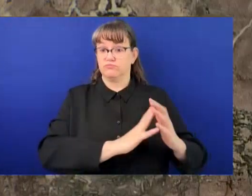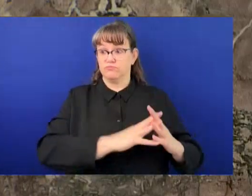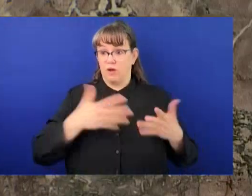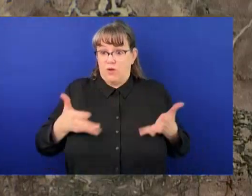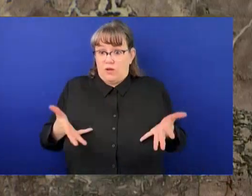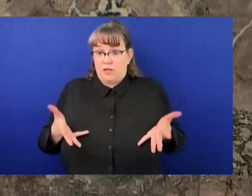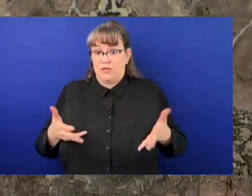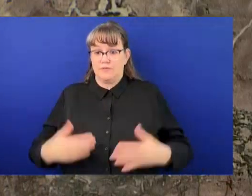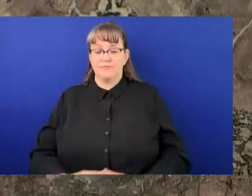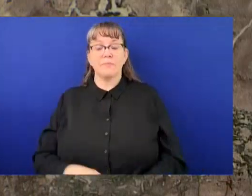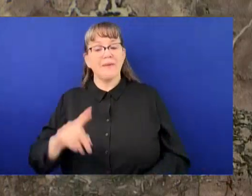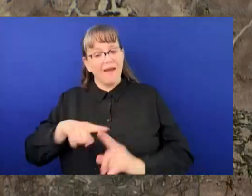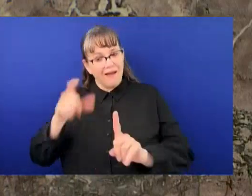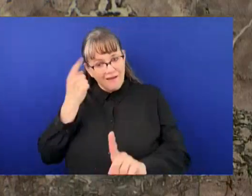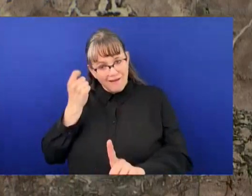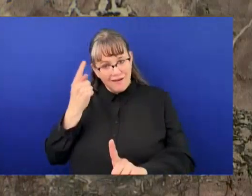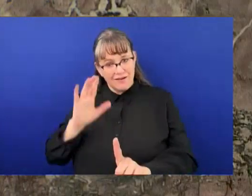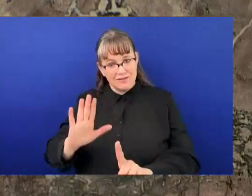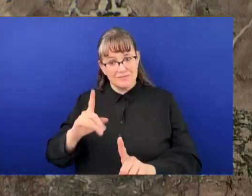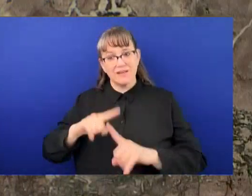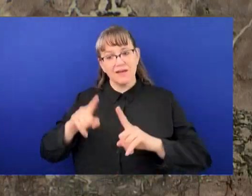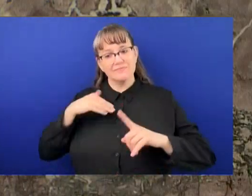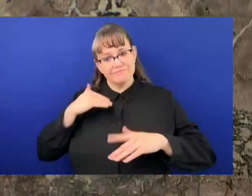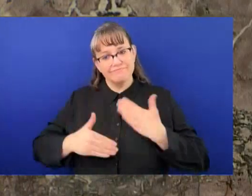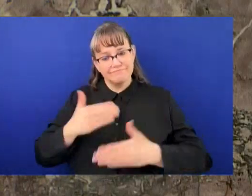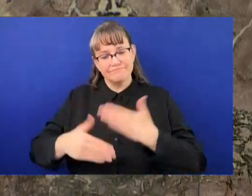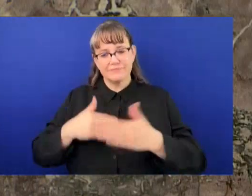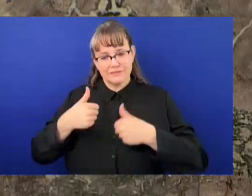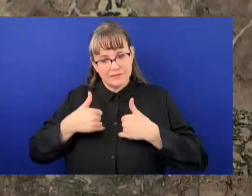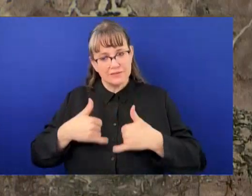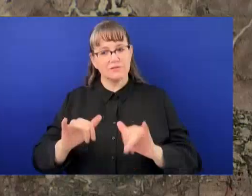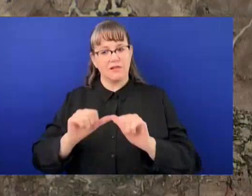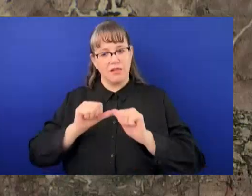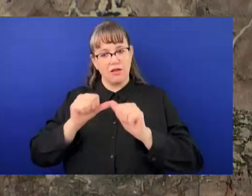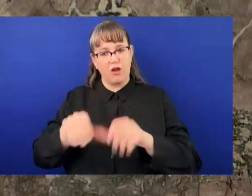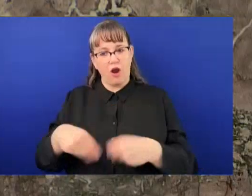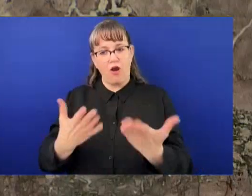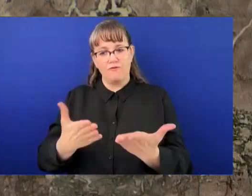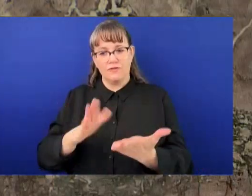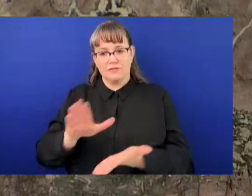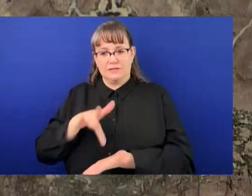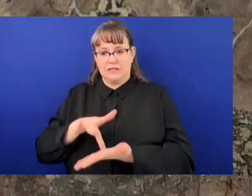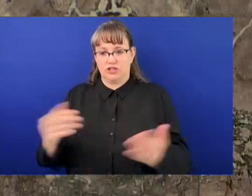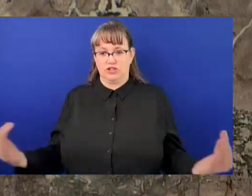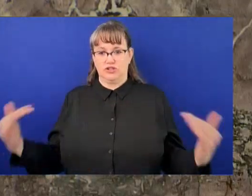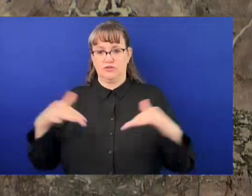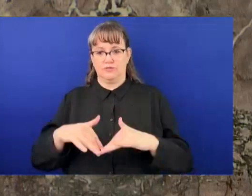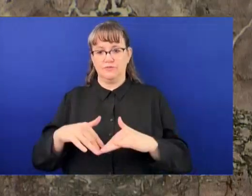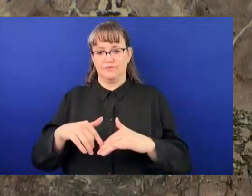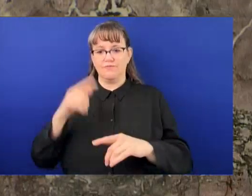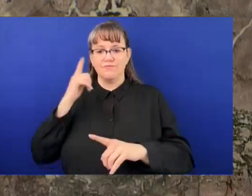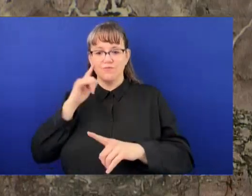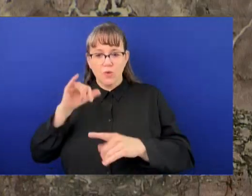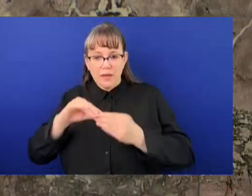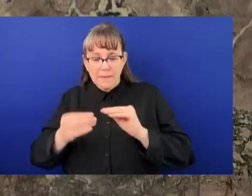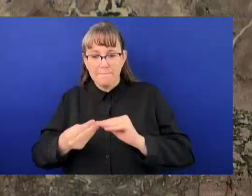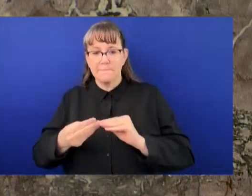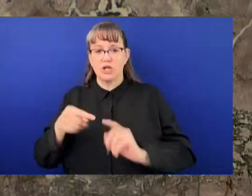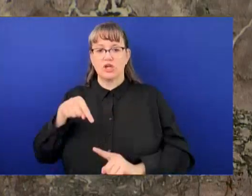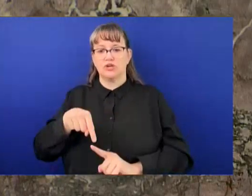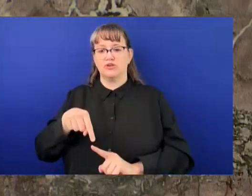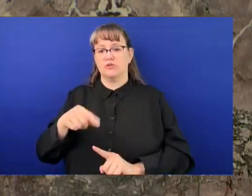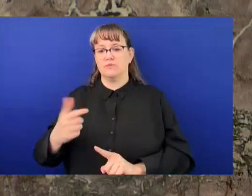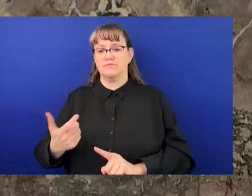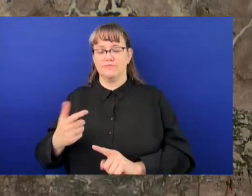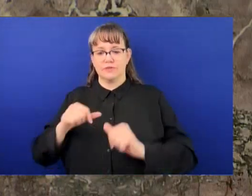work, offering centralized phone lines for opioid treatment, for example, Mr. Speaker, continuing with the investments in mental health